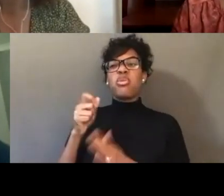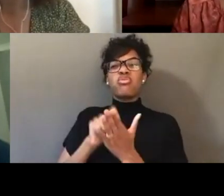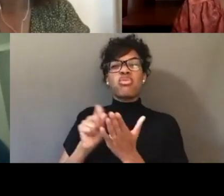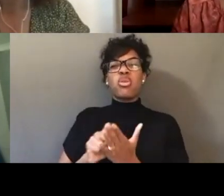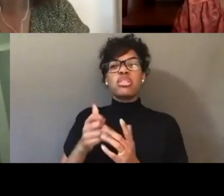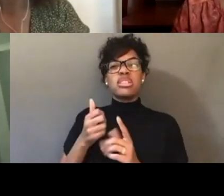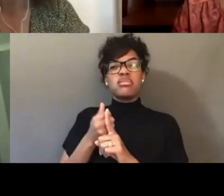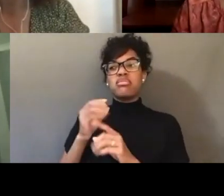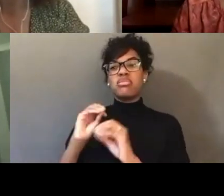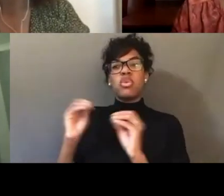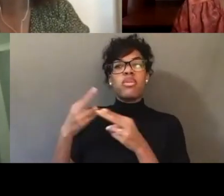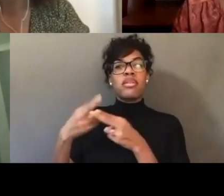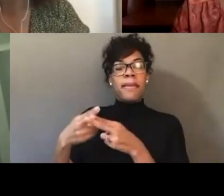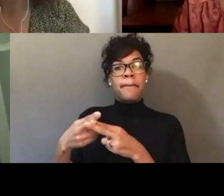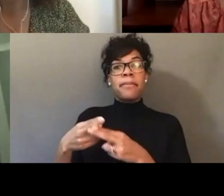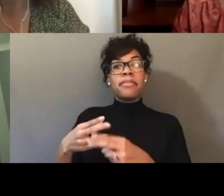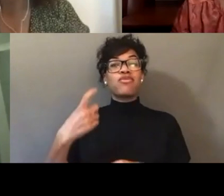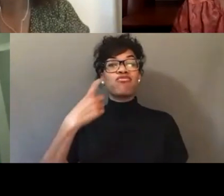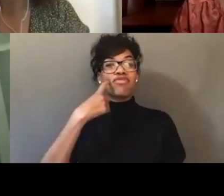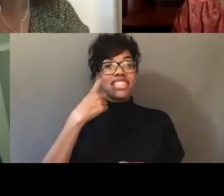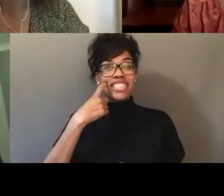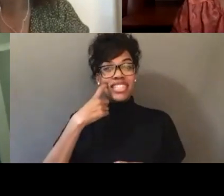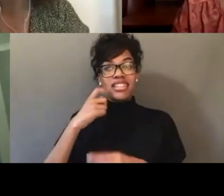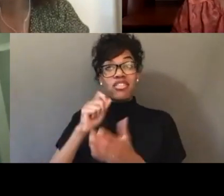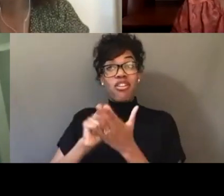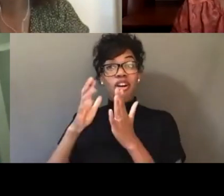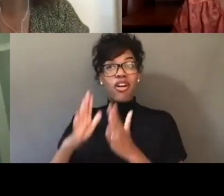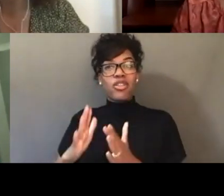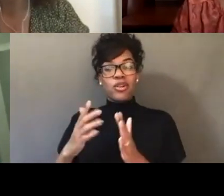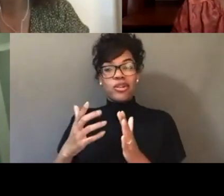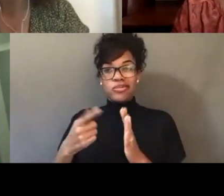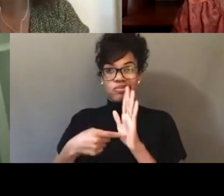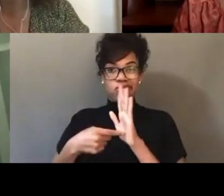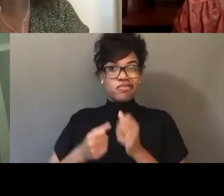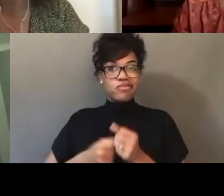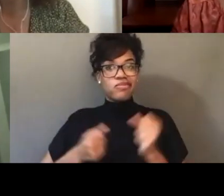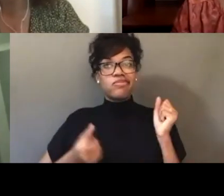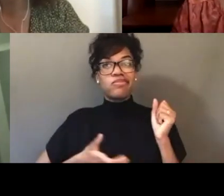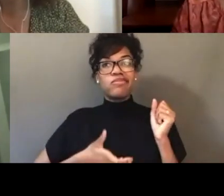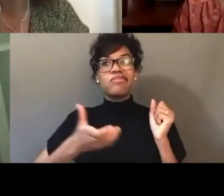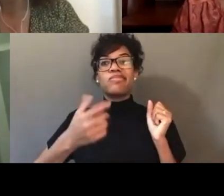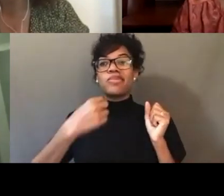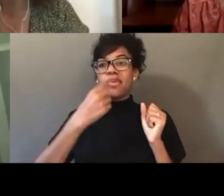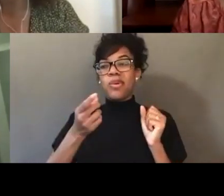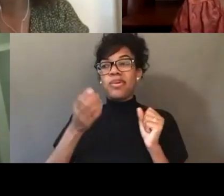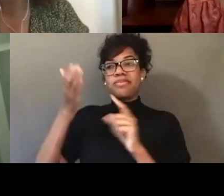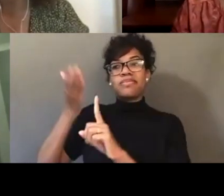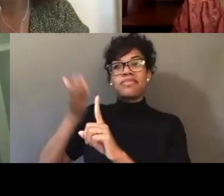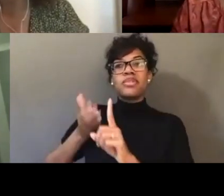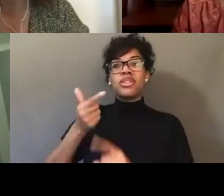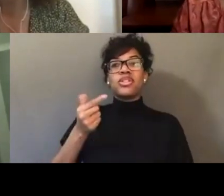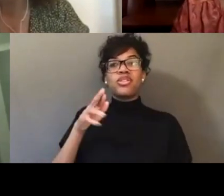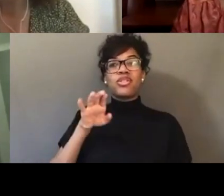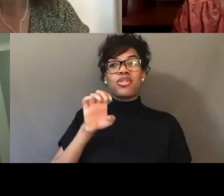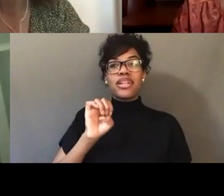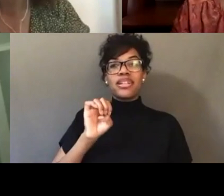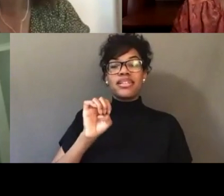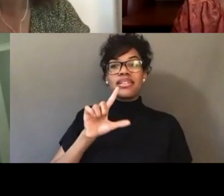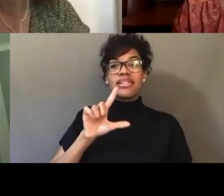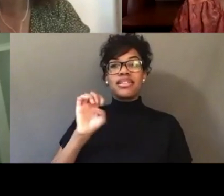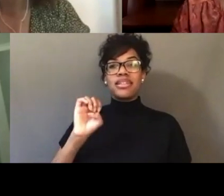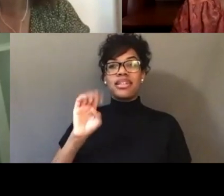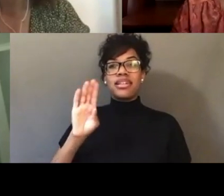the author revealed herself to be the one and only, the Grace Lee Boggs, who is now transitioned and no longer with